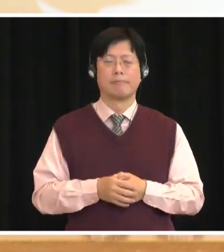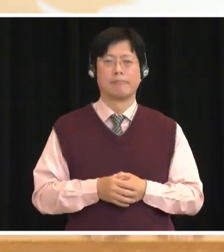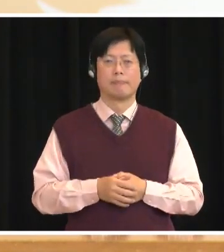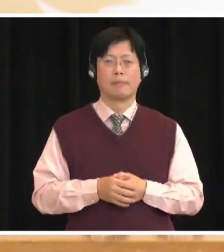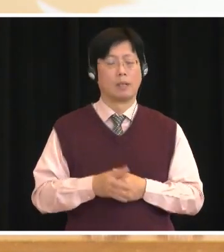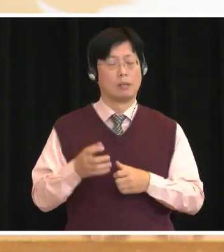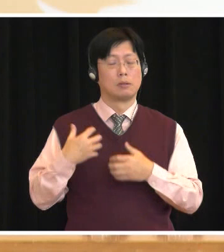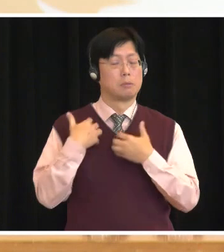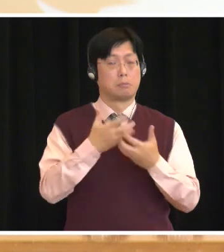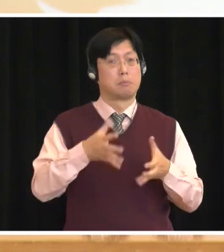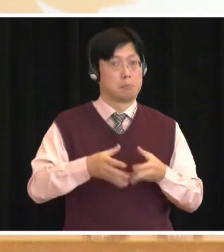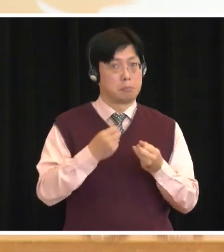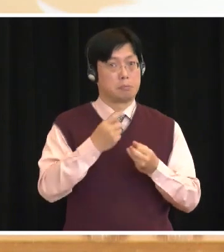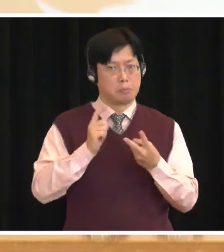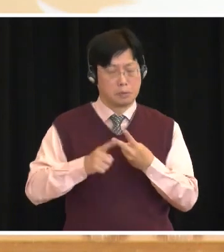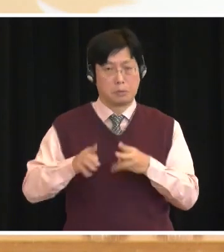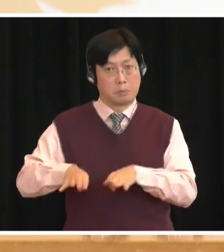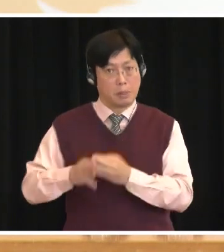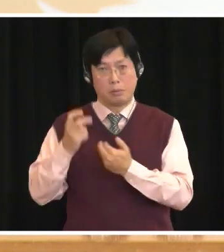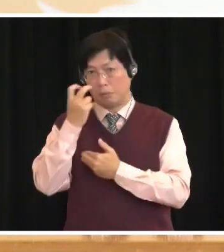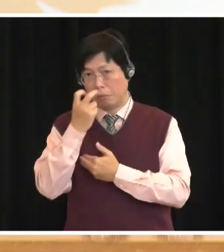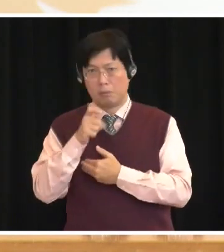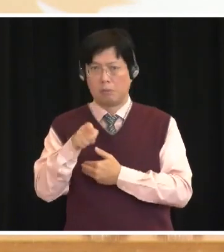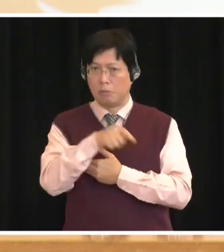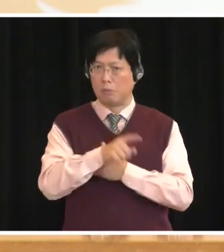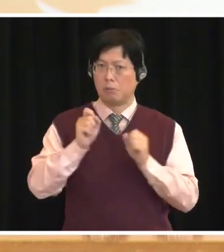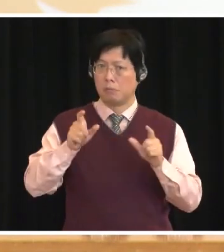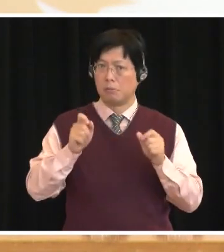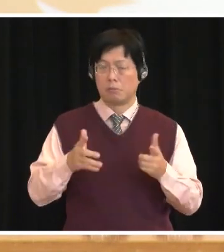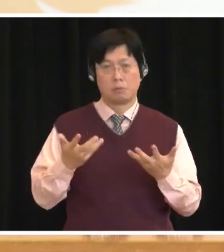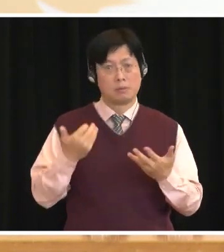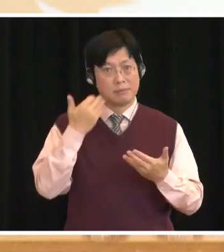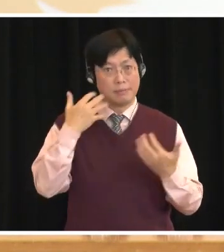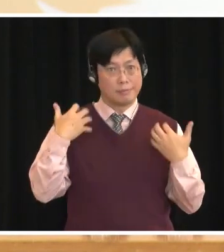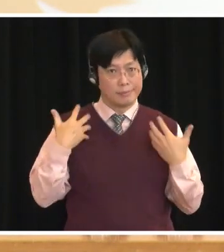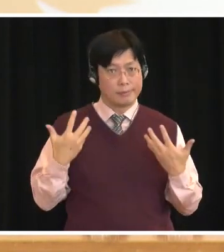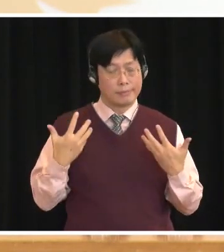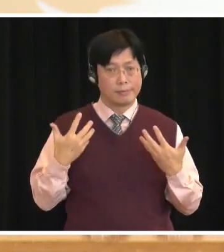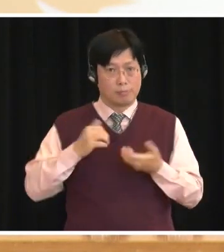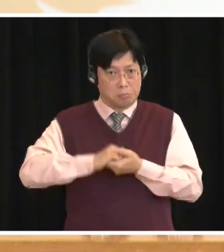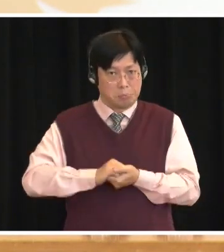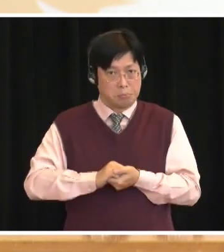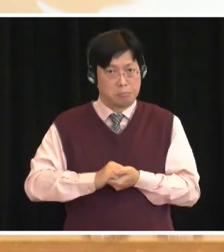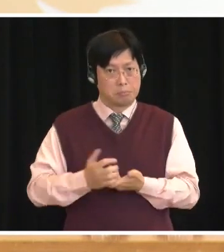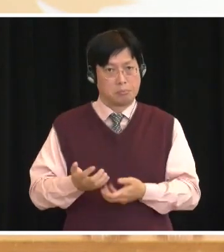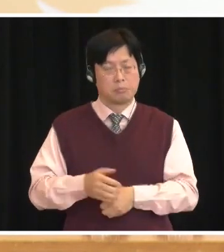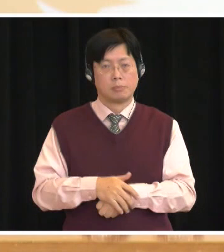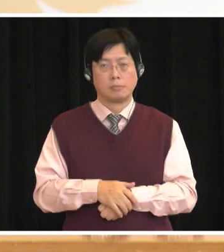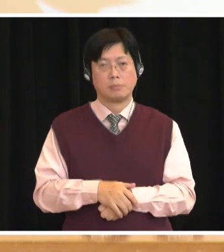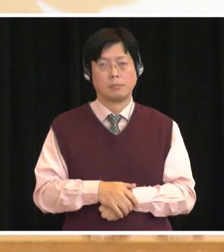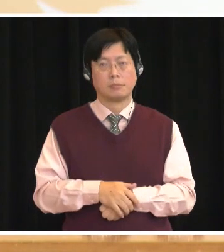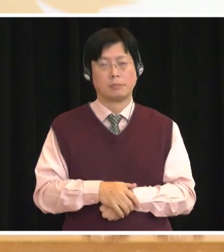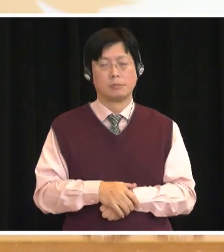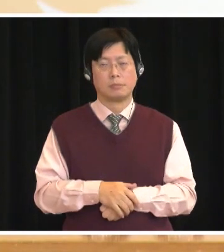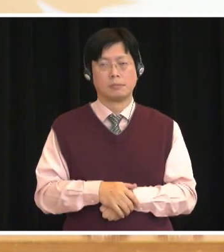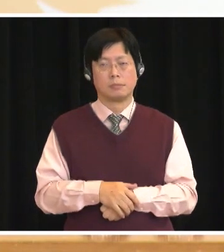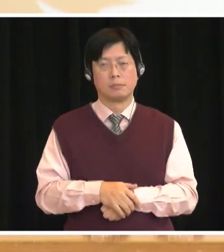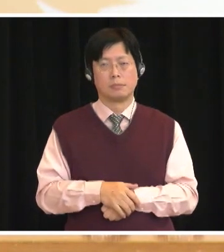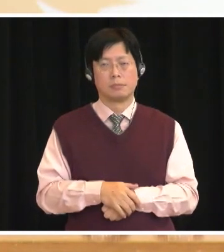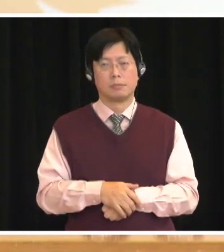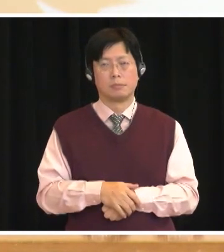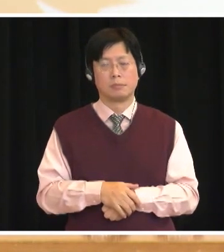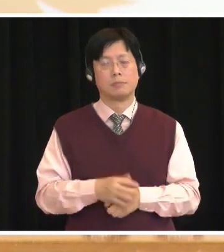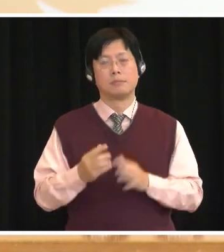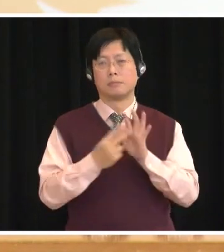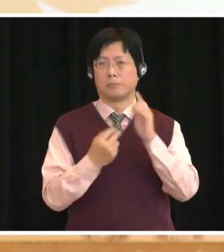registered as a status offenses, why that is not, why that child is not going to